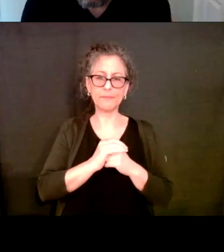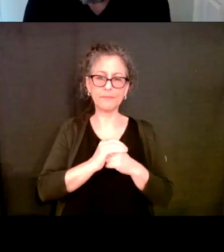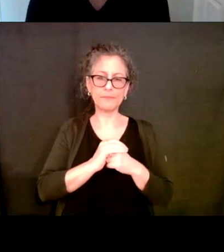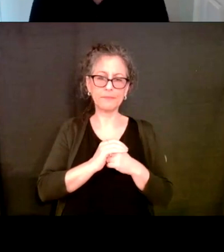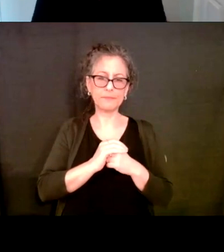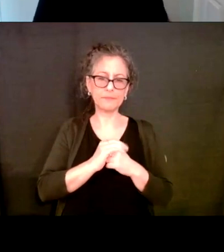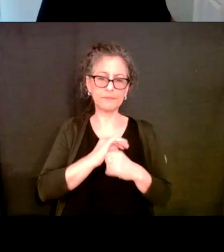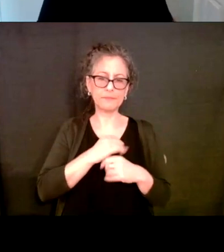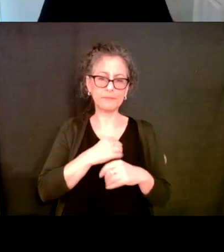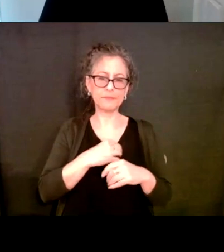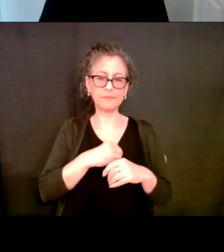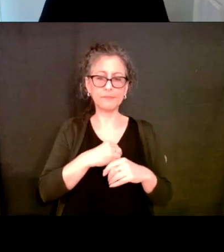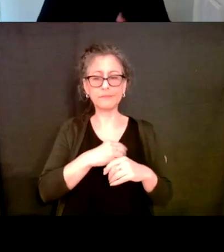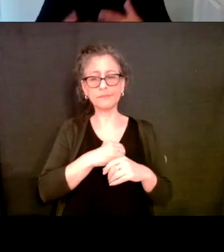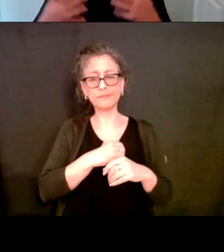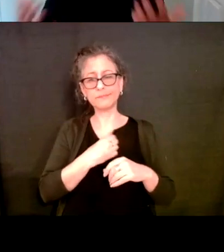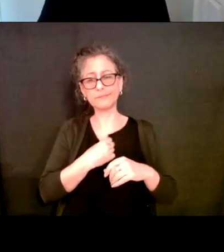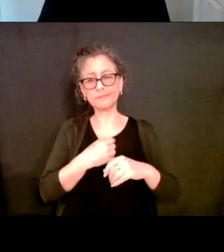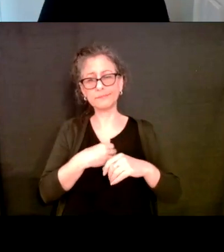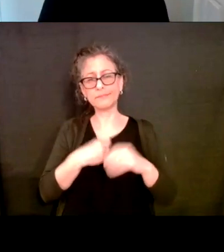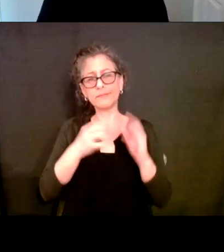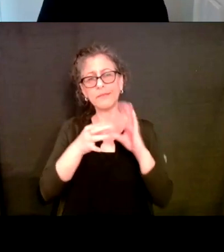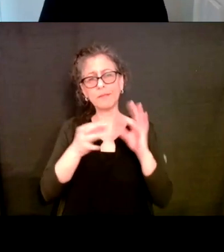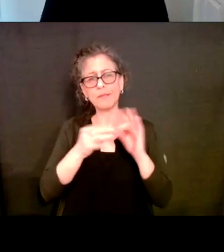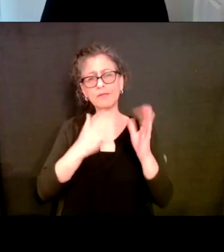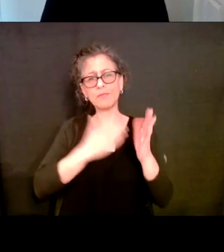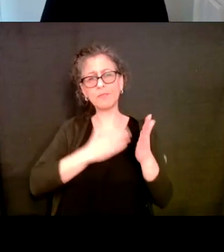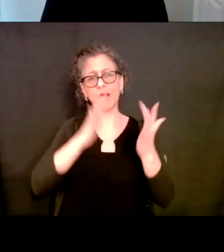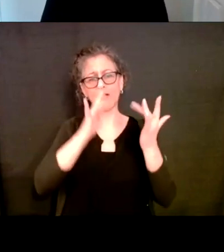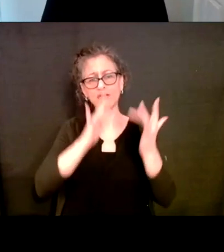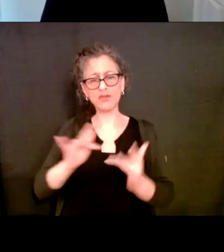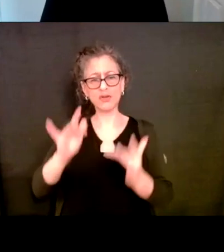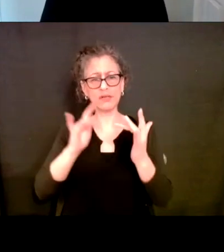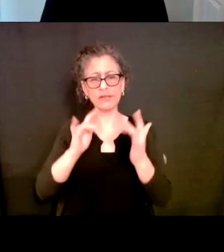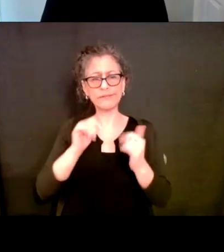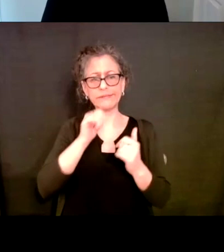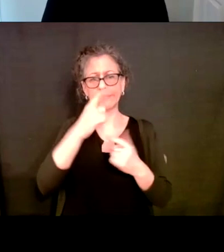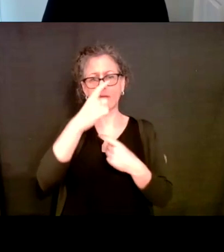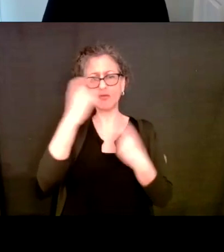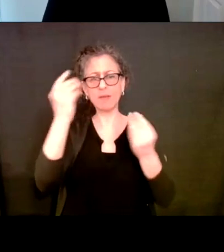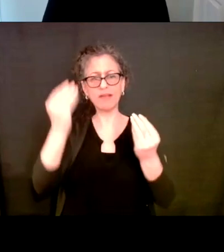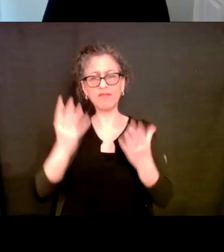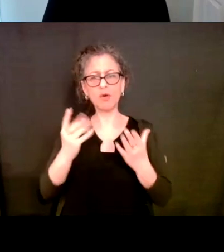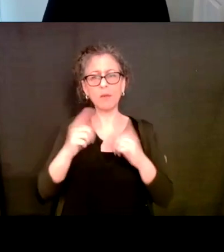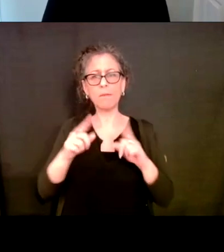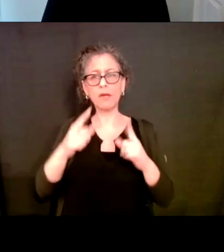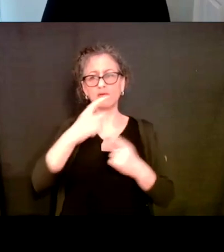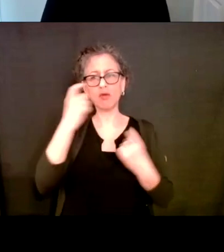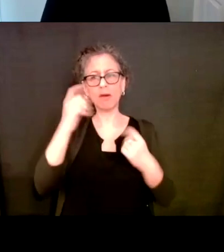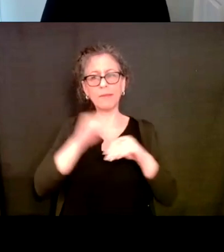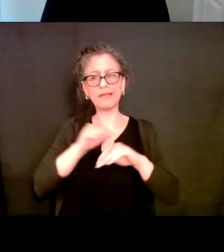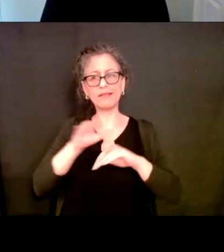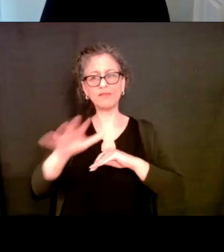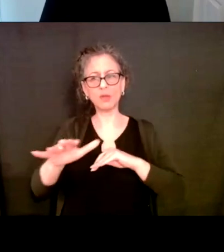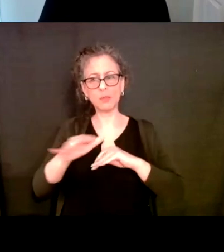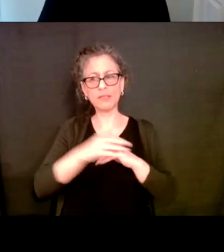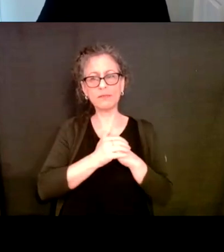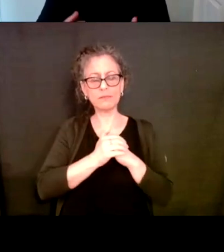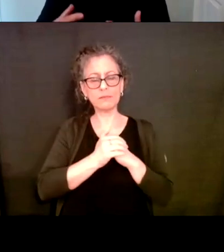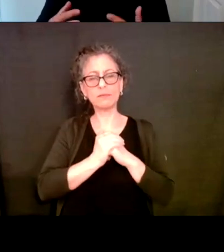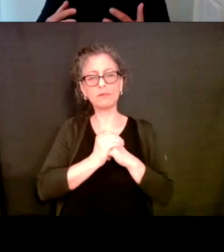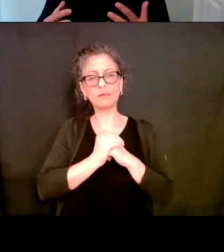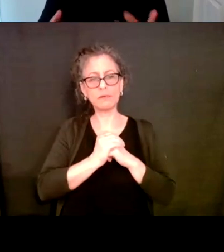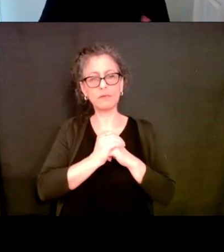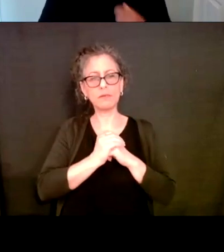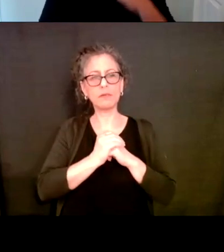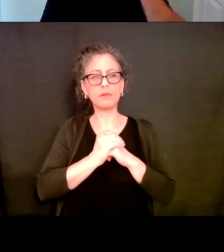And so as I mentioned, some of my journey has really been not trauma-informed, but trauma-influenced. And there is